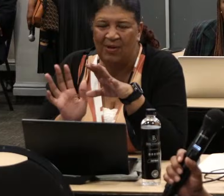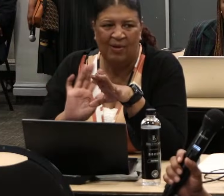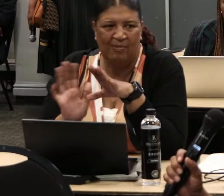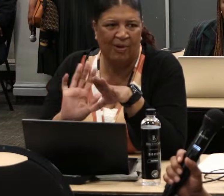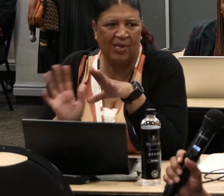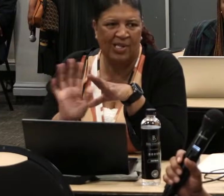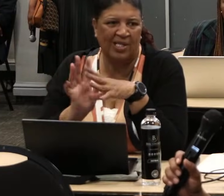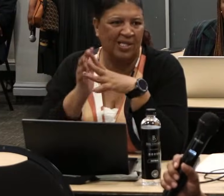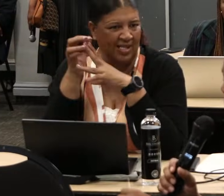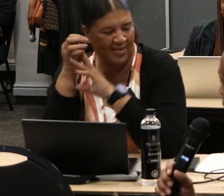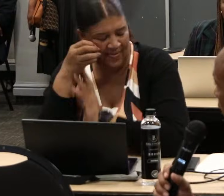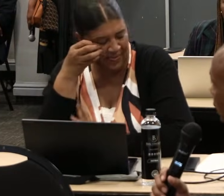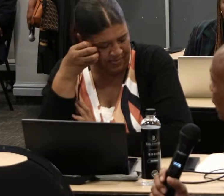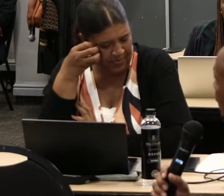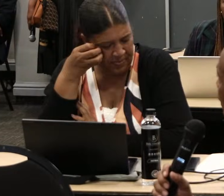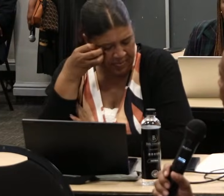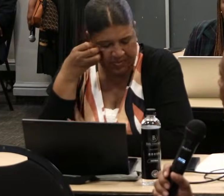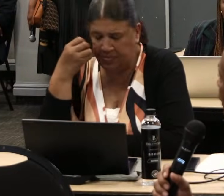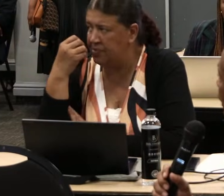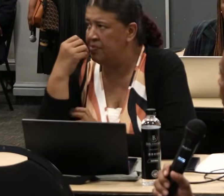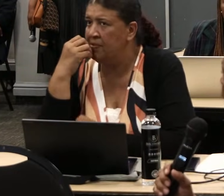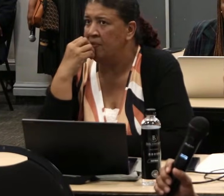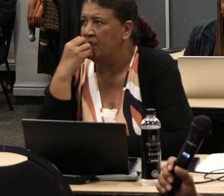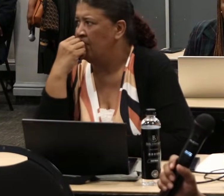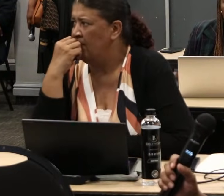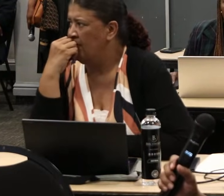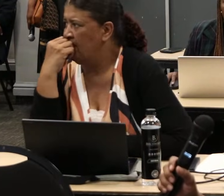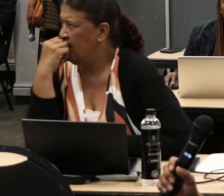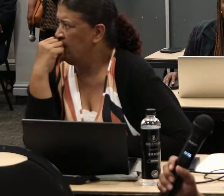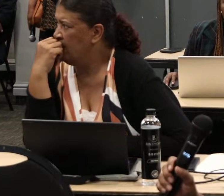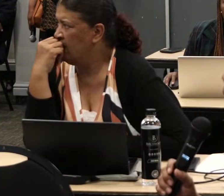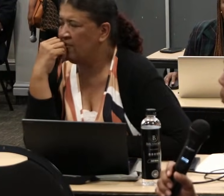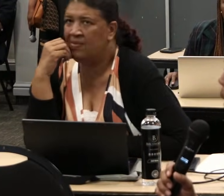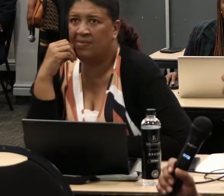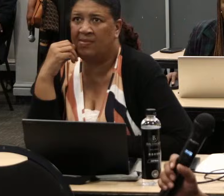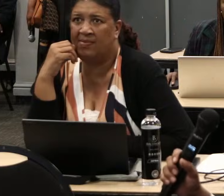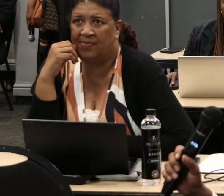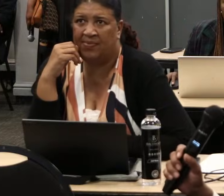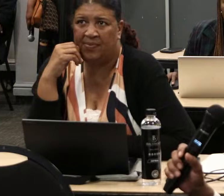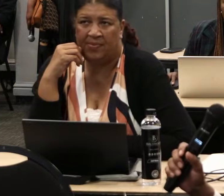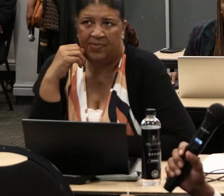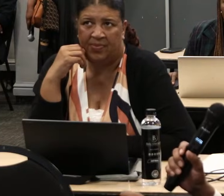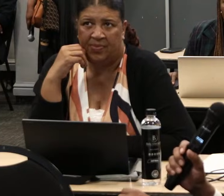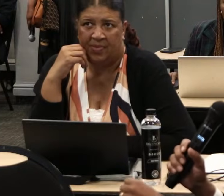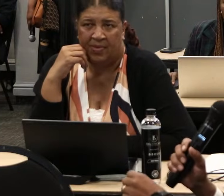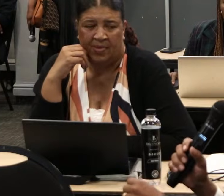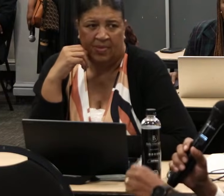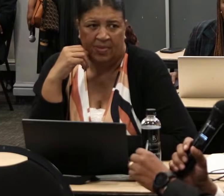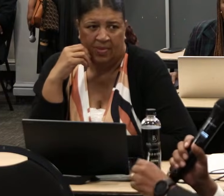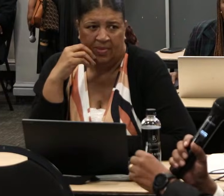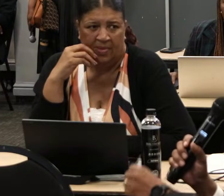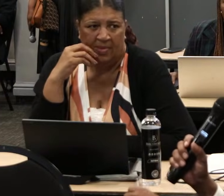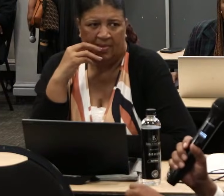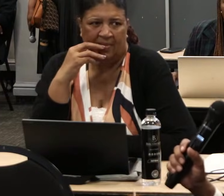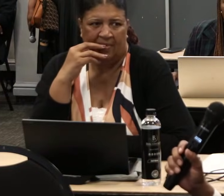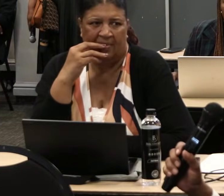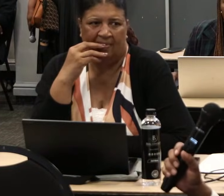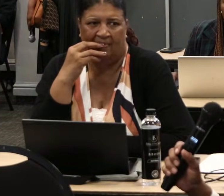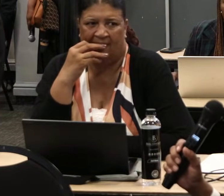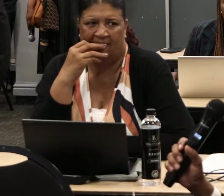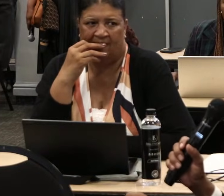will then polish it as they come to report. Remember, even when we report back as a